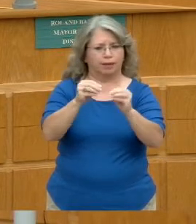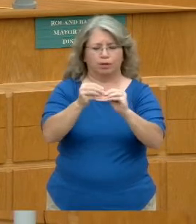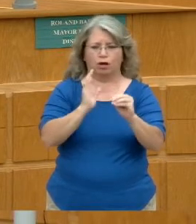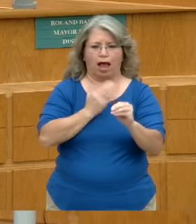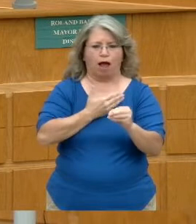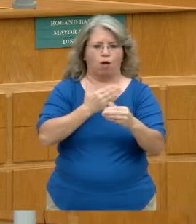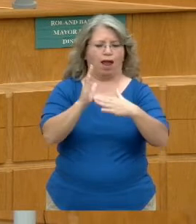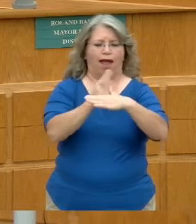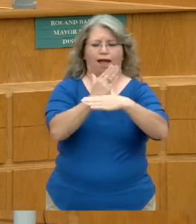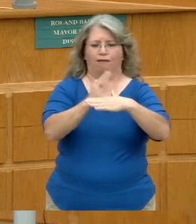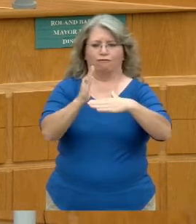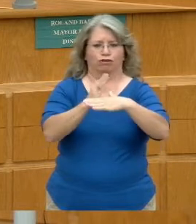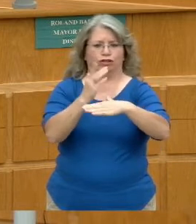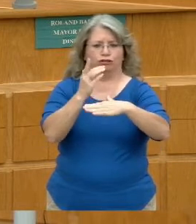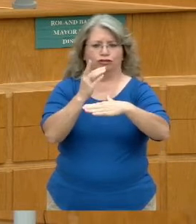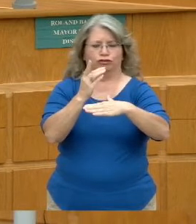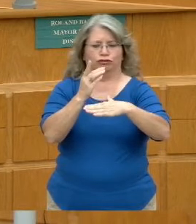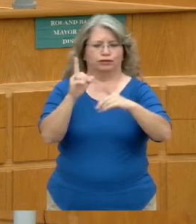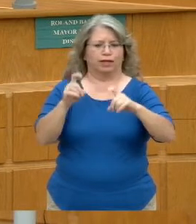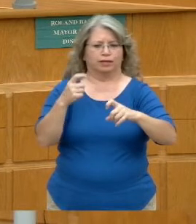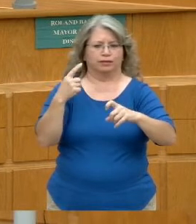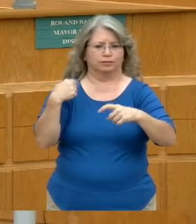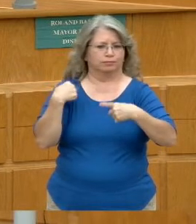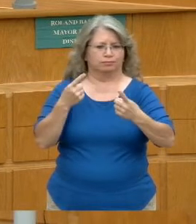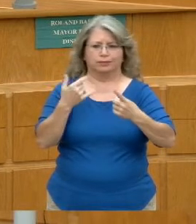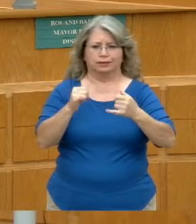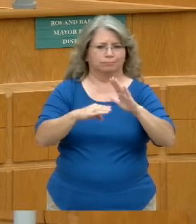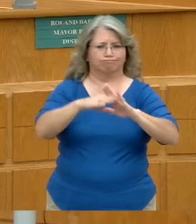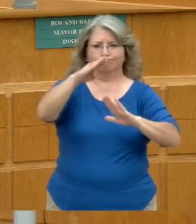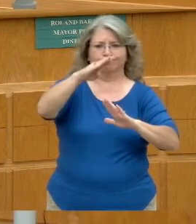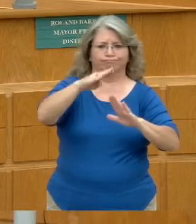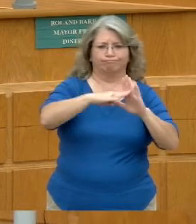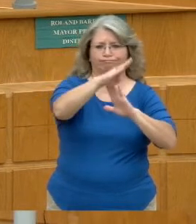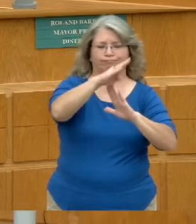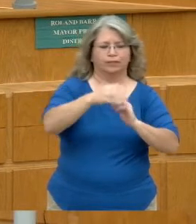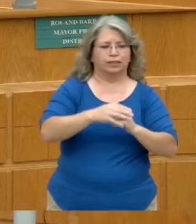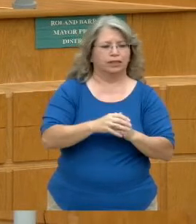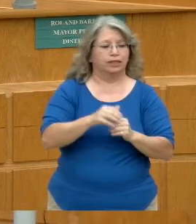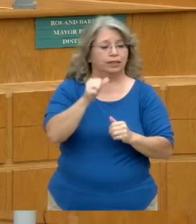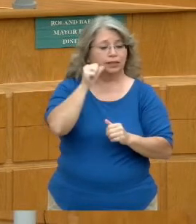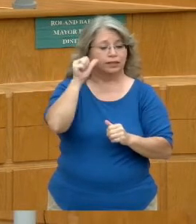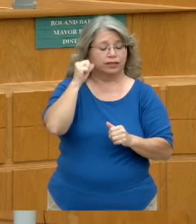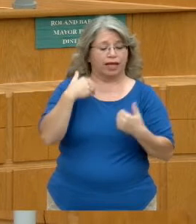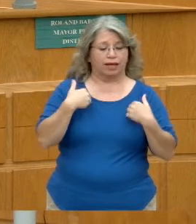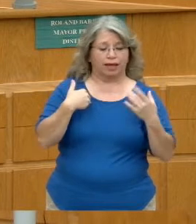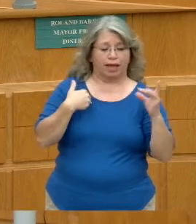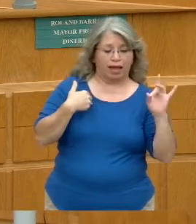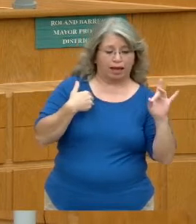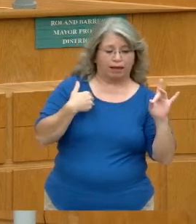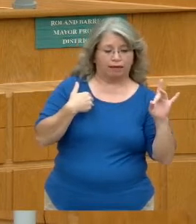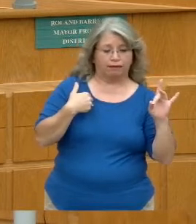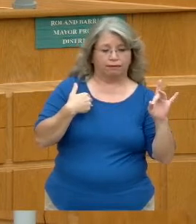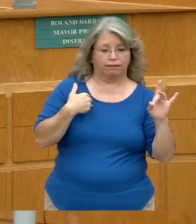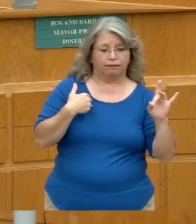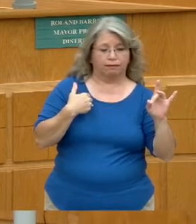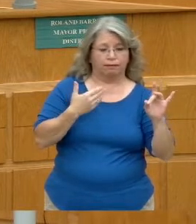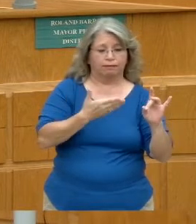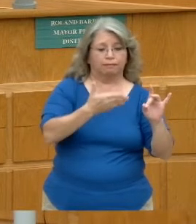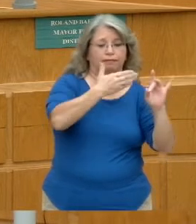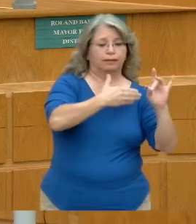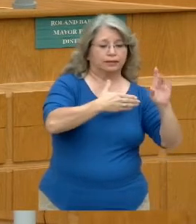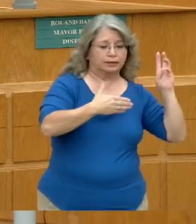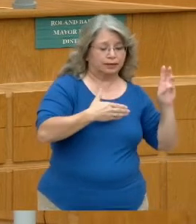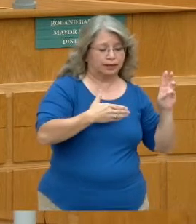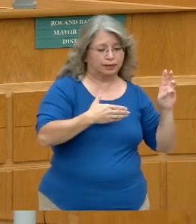been. So you can see the week trend here. We have 4 today, we had 8 yesterday, 6 and 8, and then over the weekend,